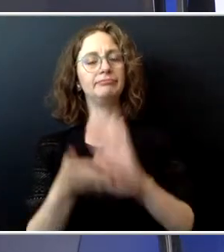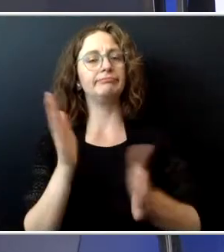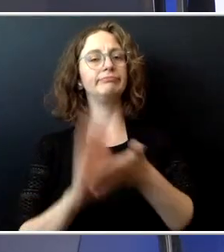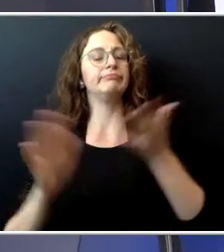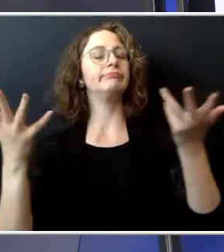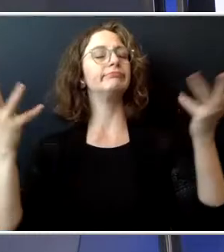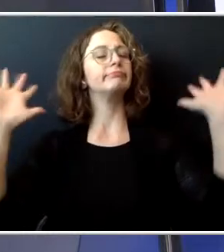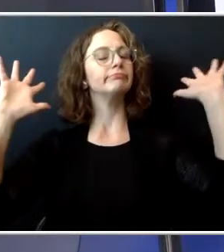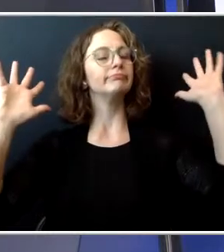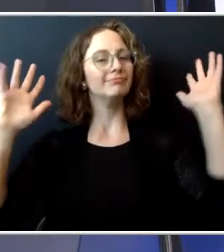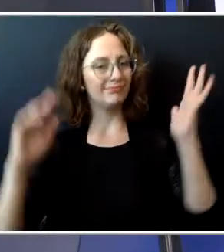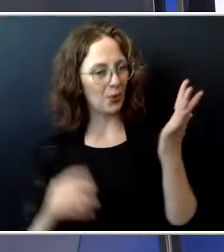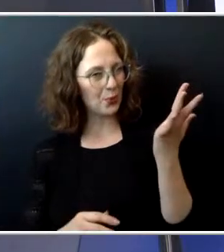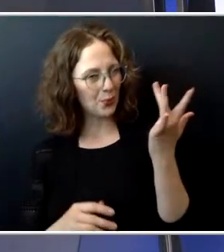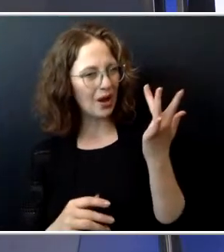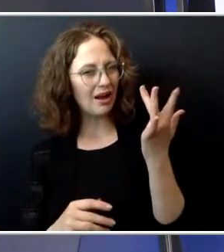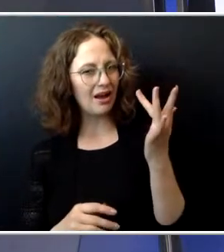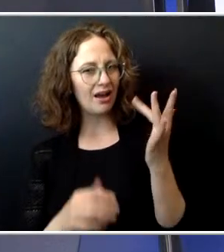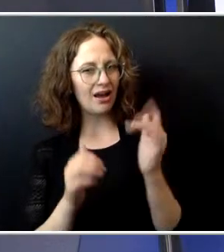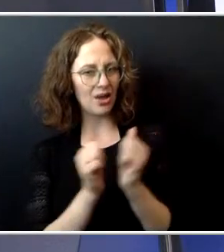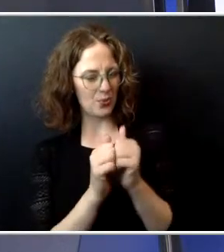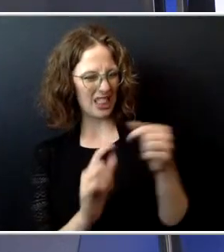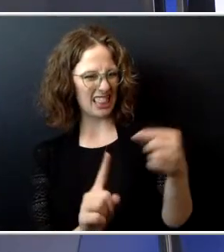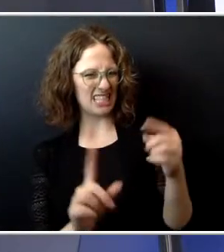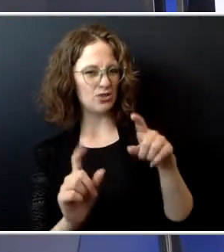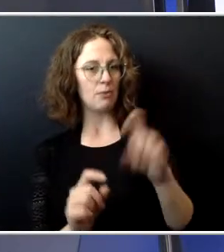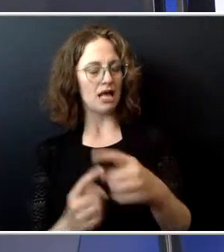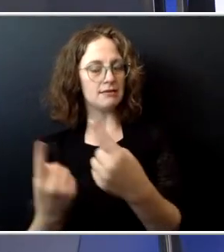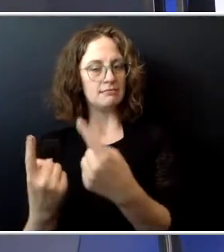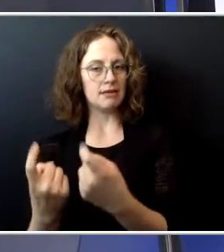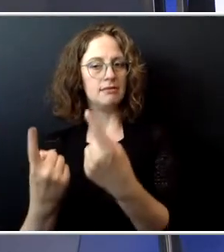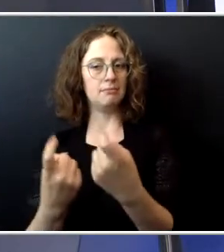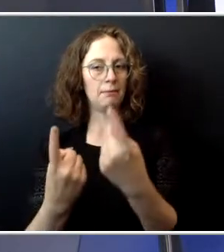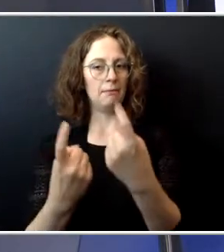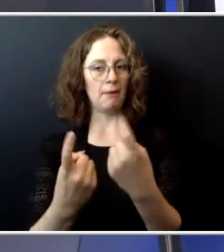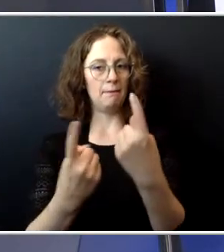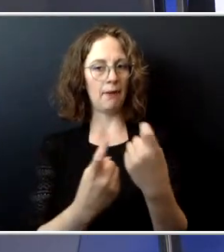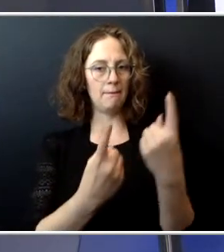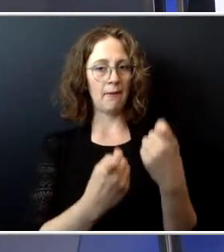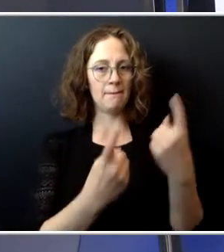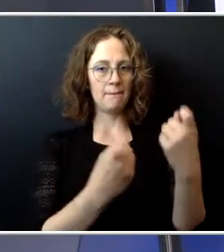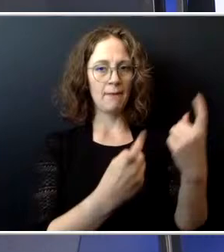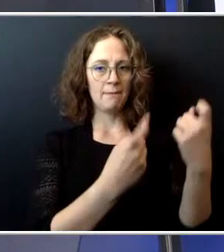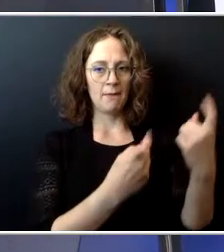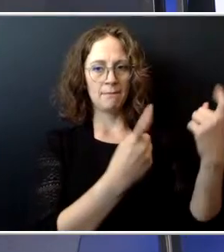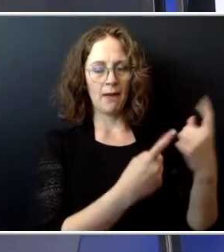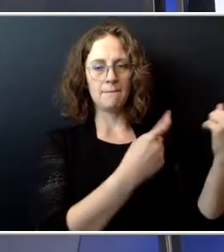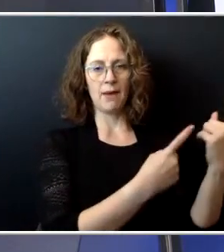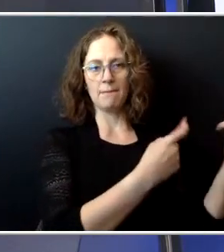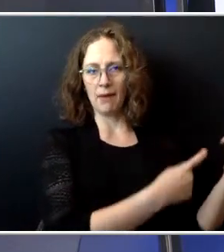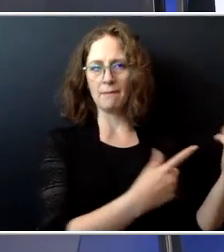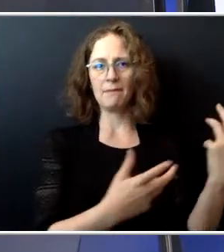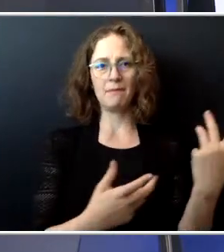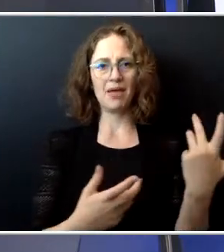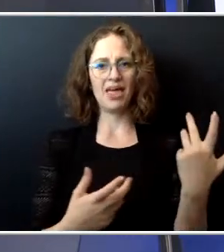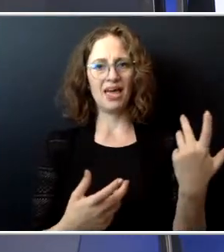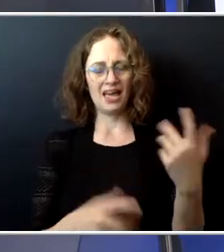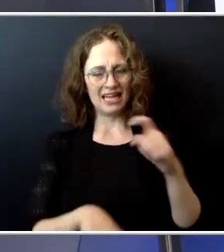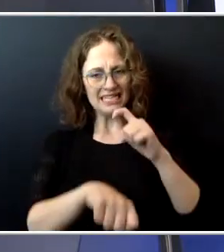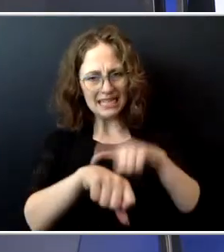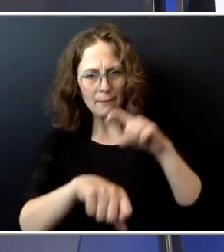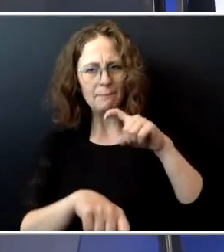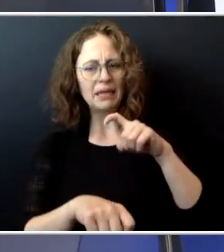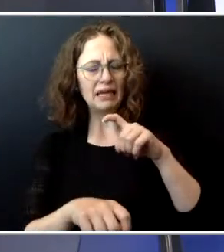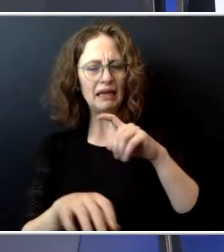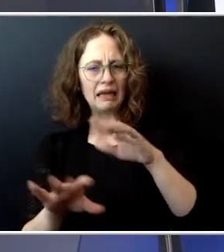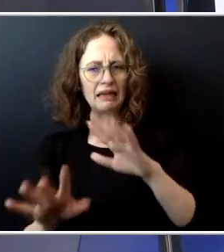types of tests and they're being sent off and then you got to read this and then you got to make sure everything Have to be at this is exact timed out. timing. Yeah, why the timing Absolutely. on this particular